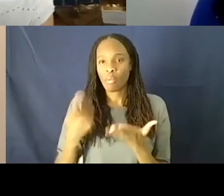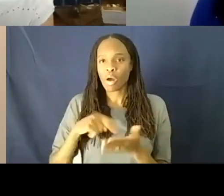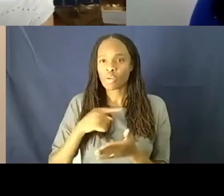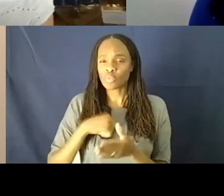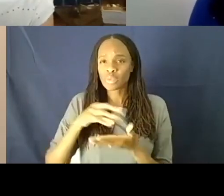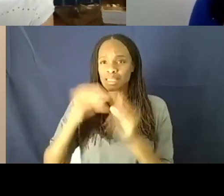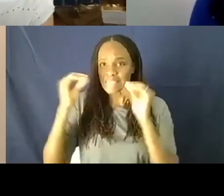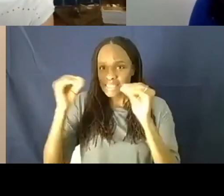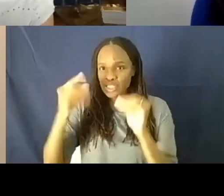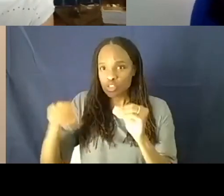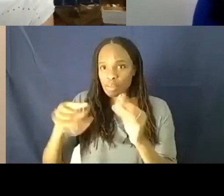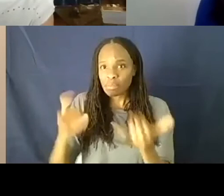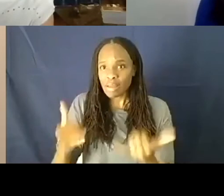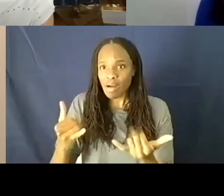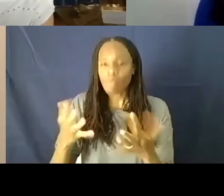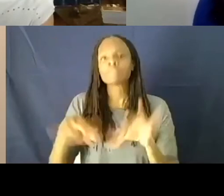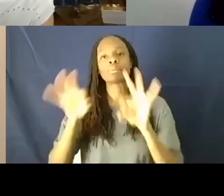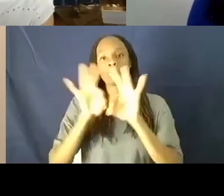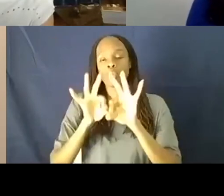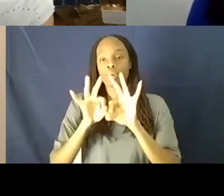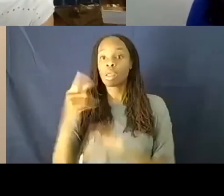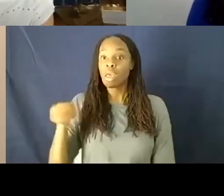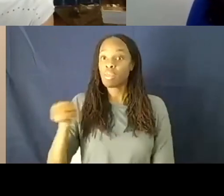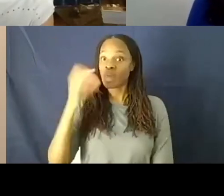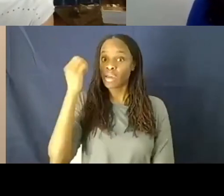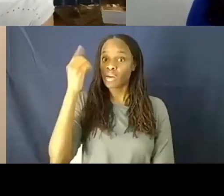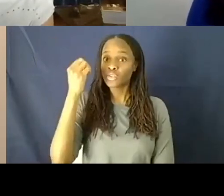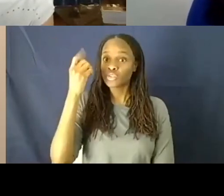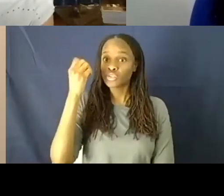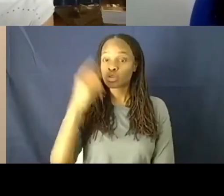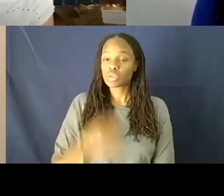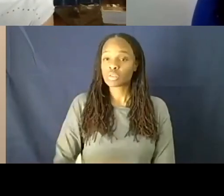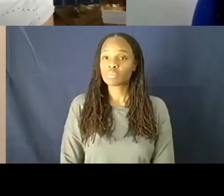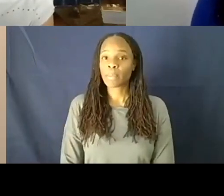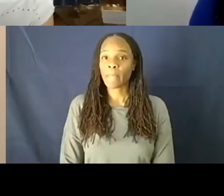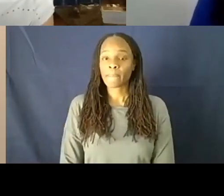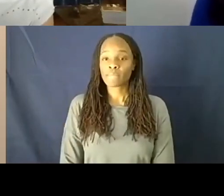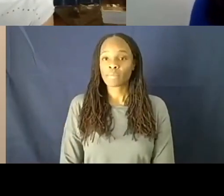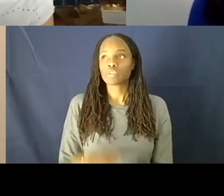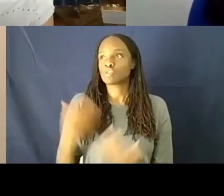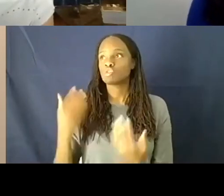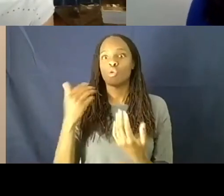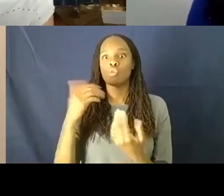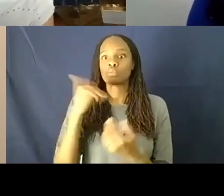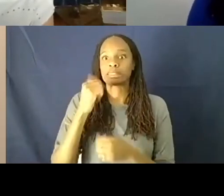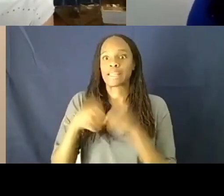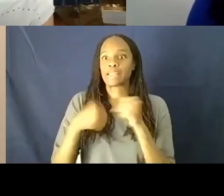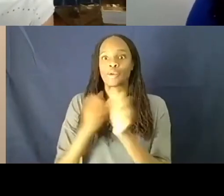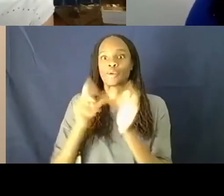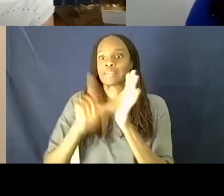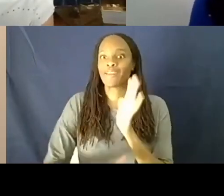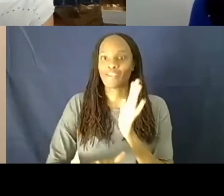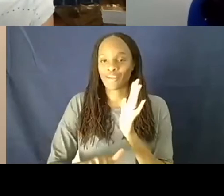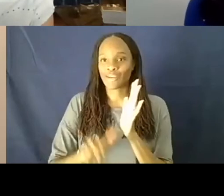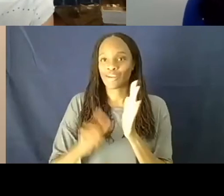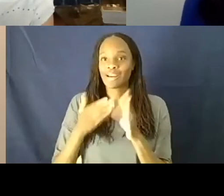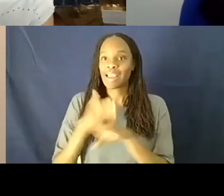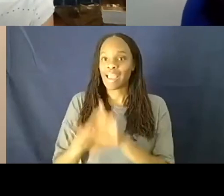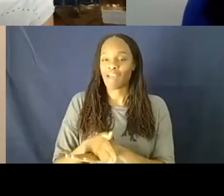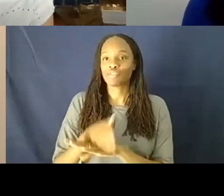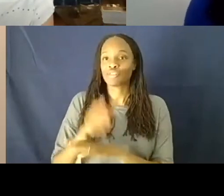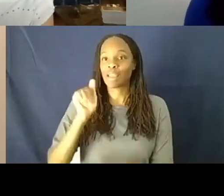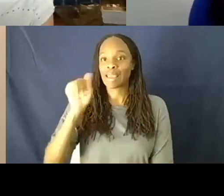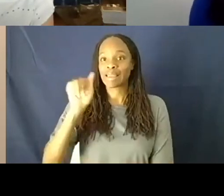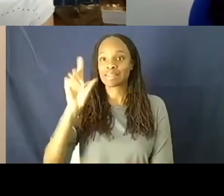important. And they understood. And so, in 10 more years, when ADA is 40,